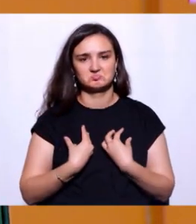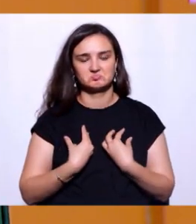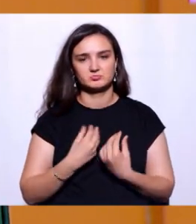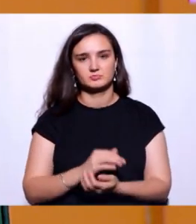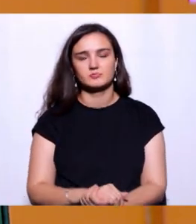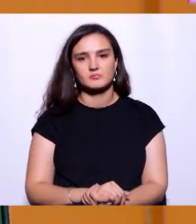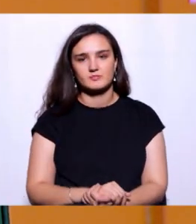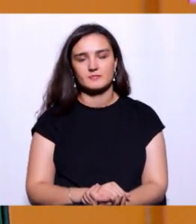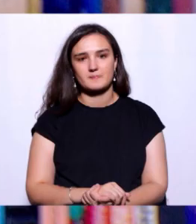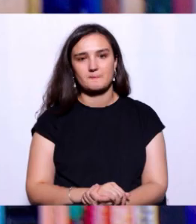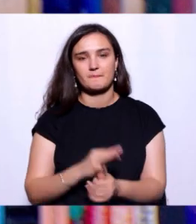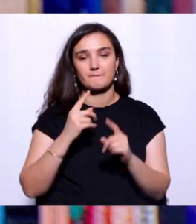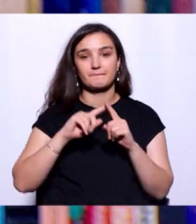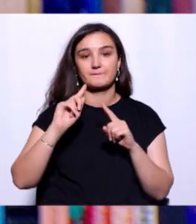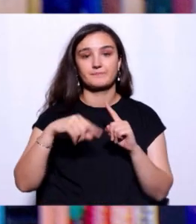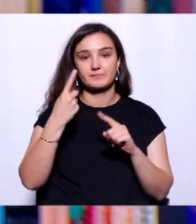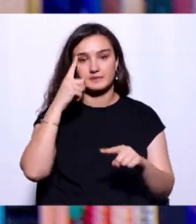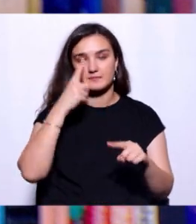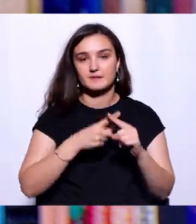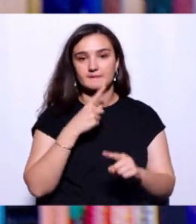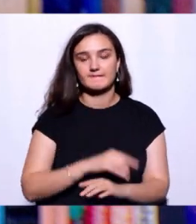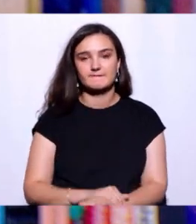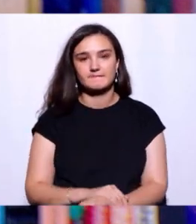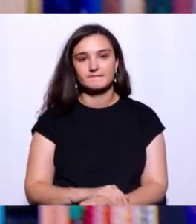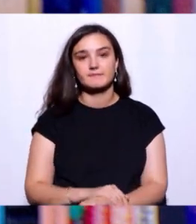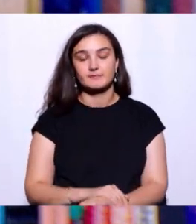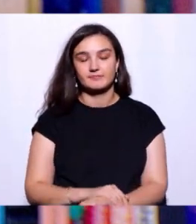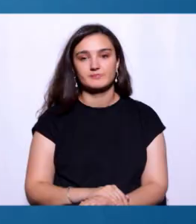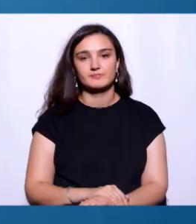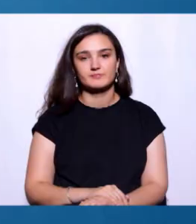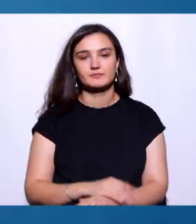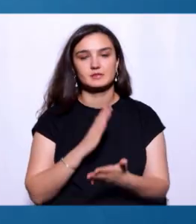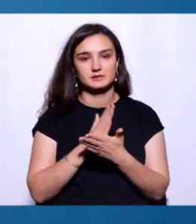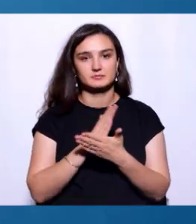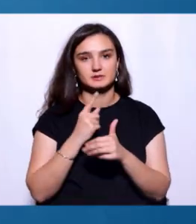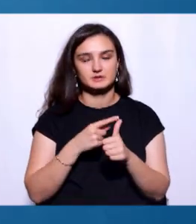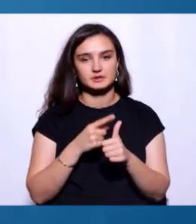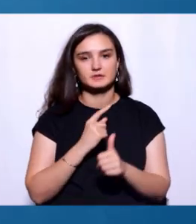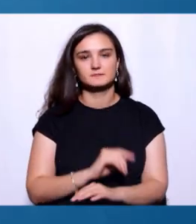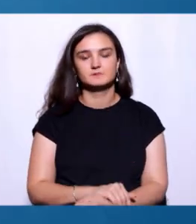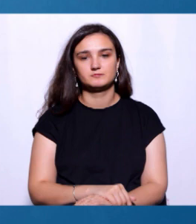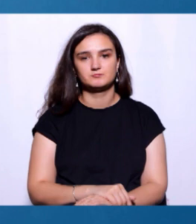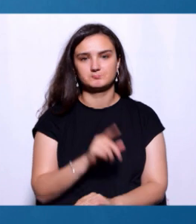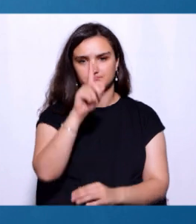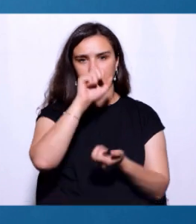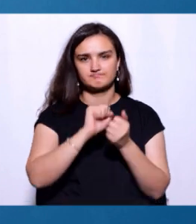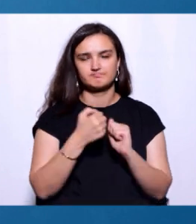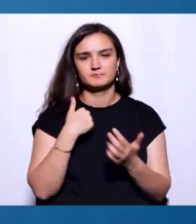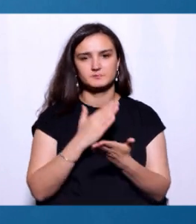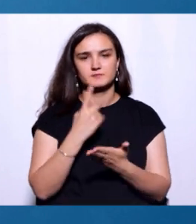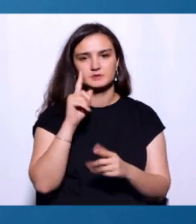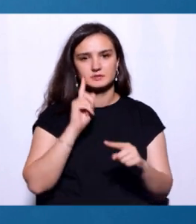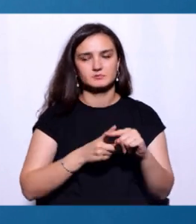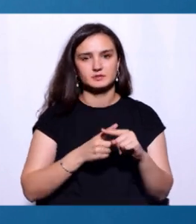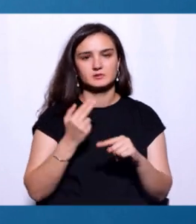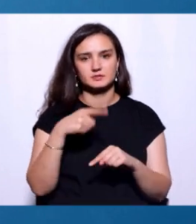Zach. And next is brother, a noun. Zma, arsebiti sakheli. And you remember I have one